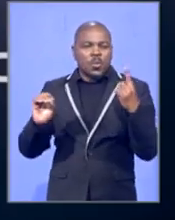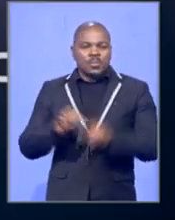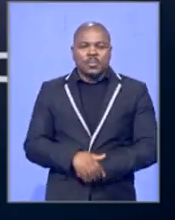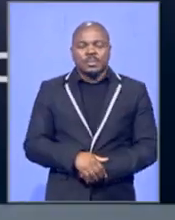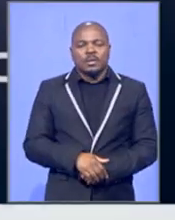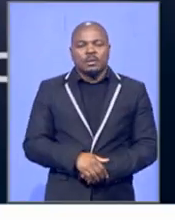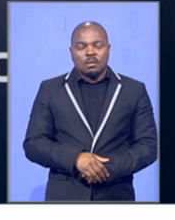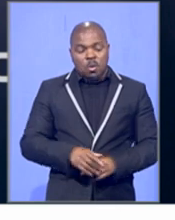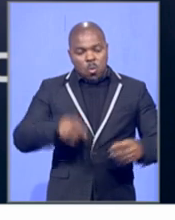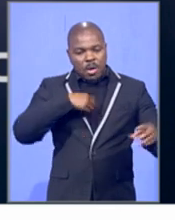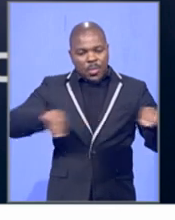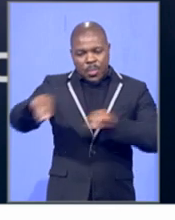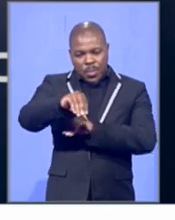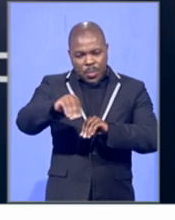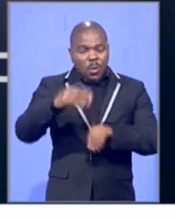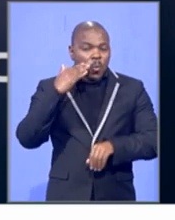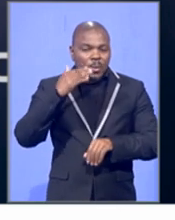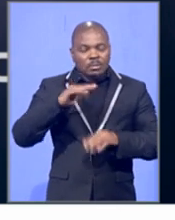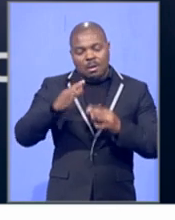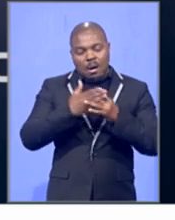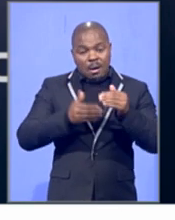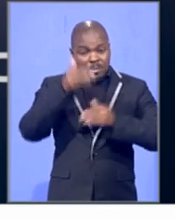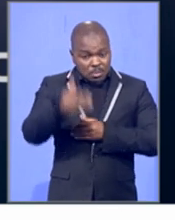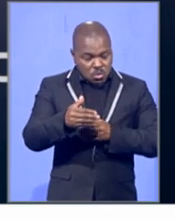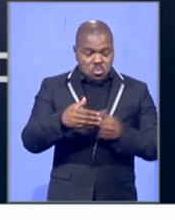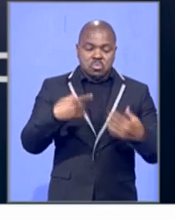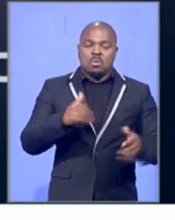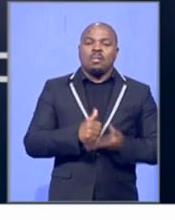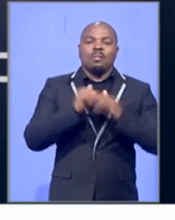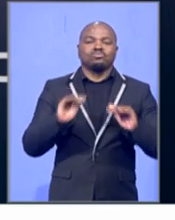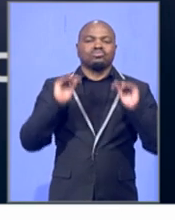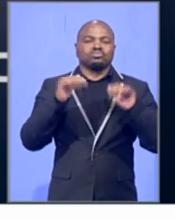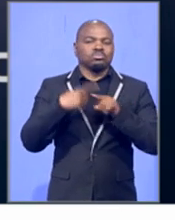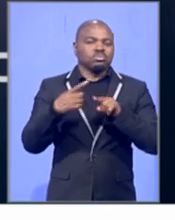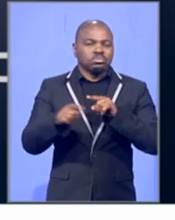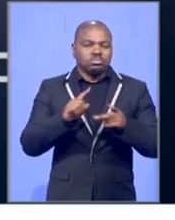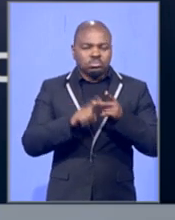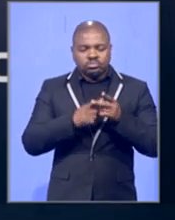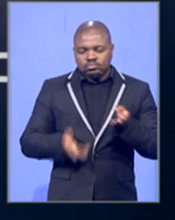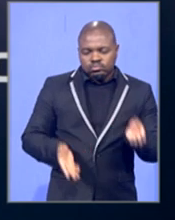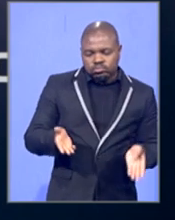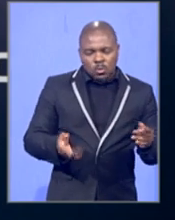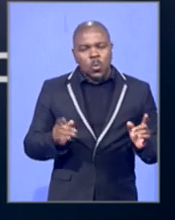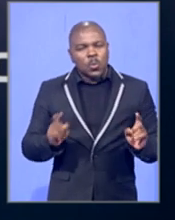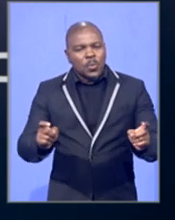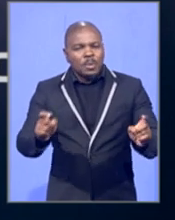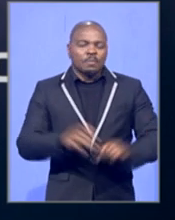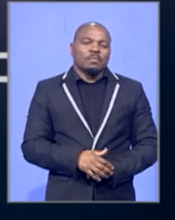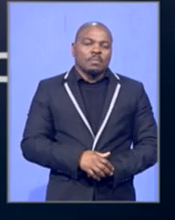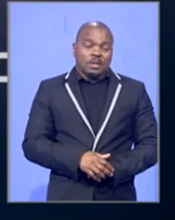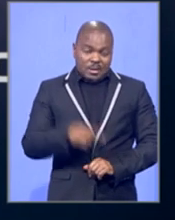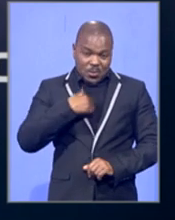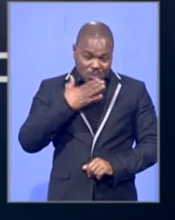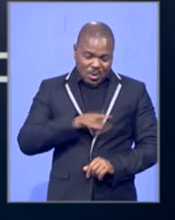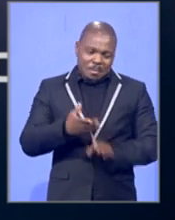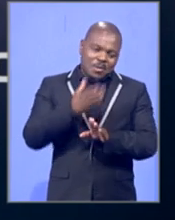changes that we made, you know, in the second half picked up the level and really moved the ball around much quicker. And that is what we